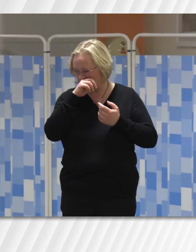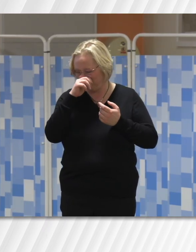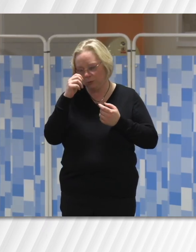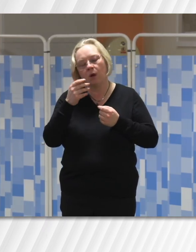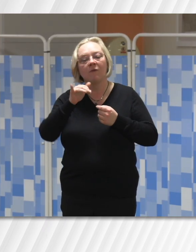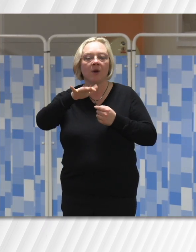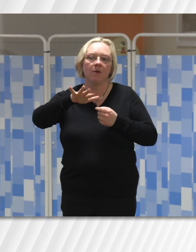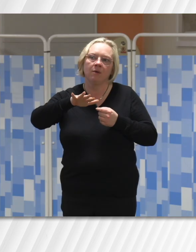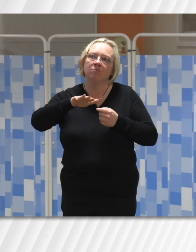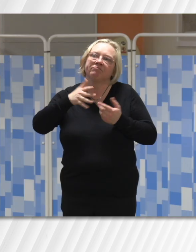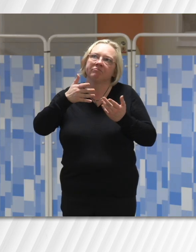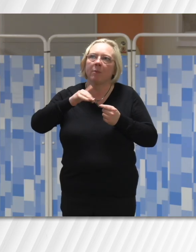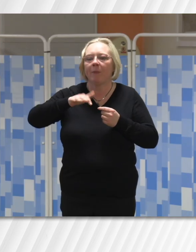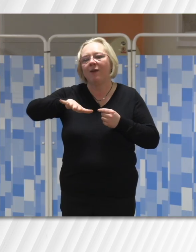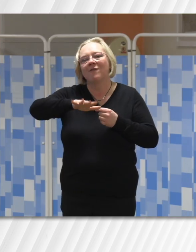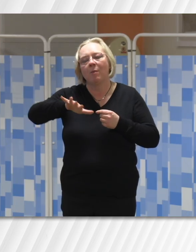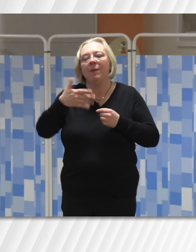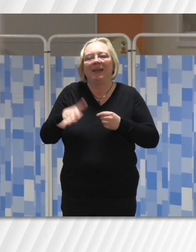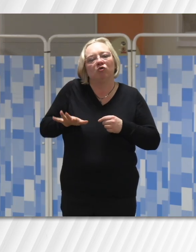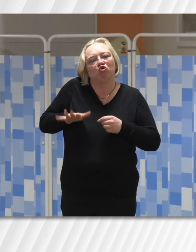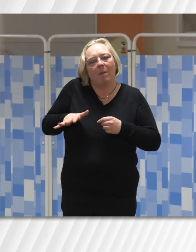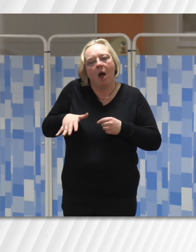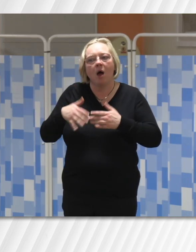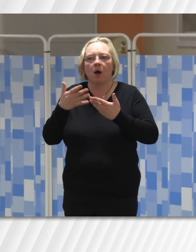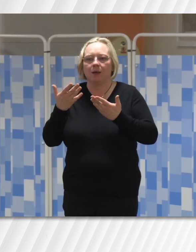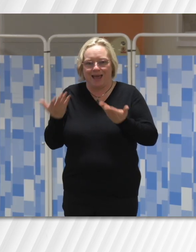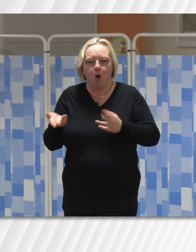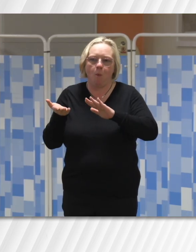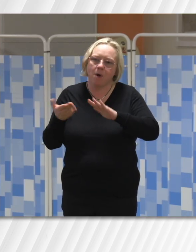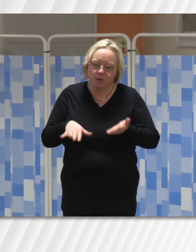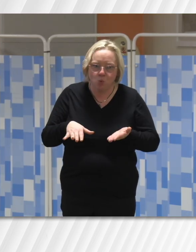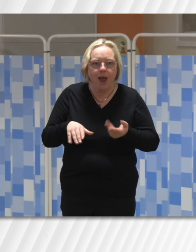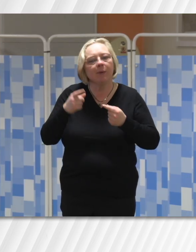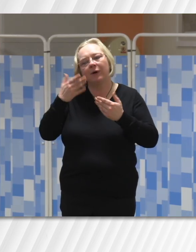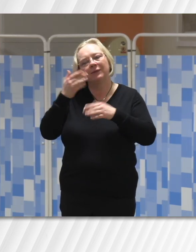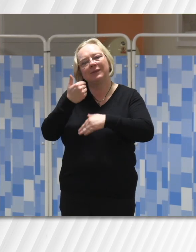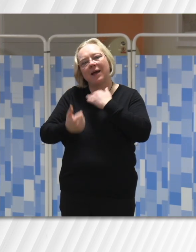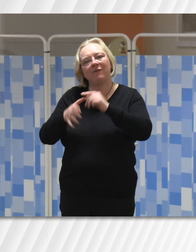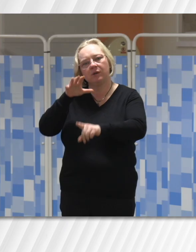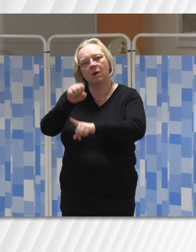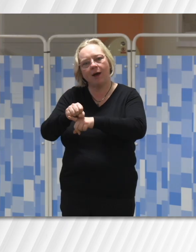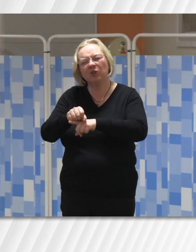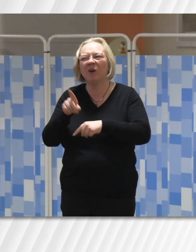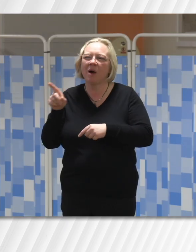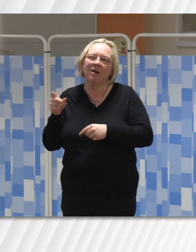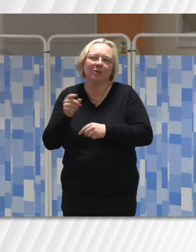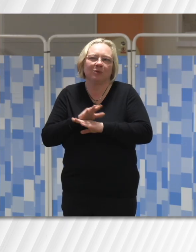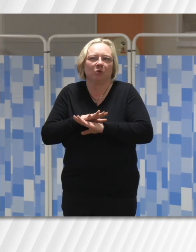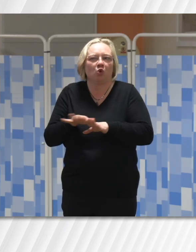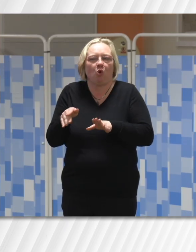tremor, never been diagnosed, and are now no longer with us. So, but yeah, we don't tend to do that as